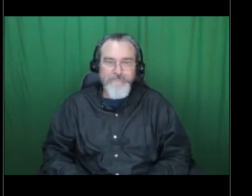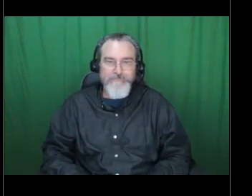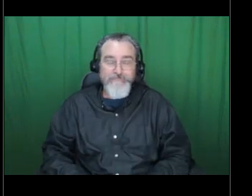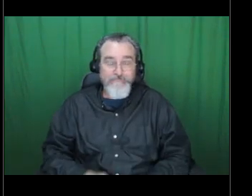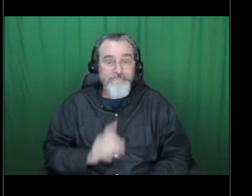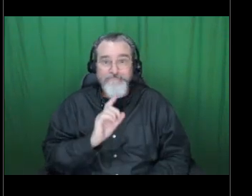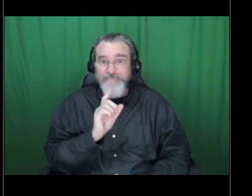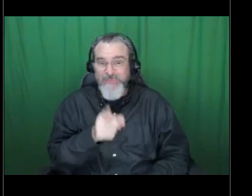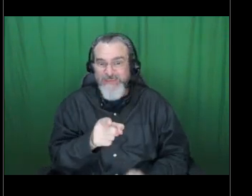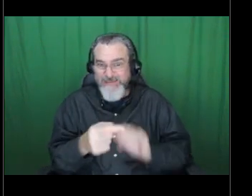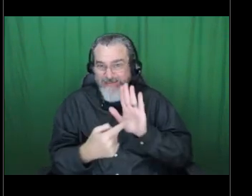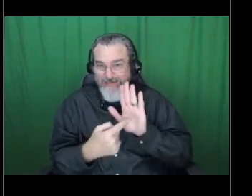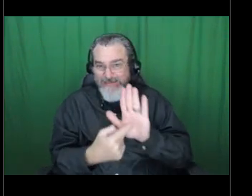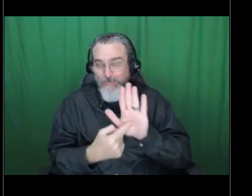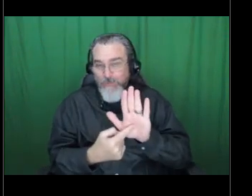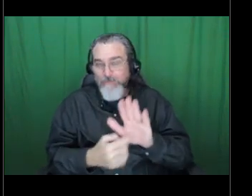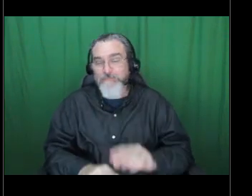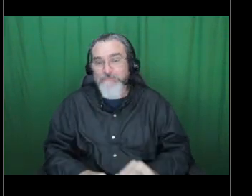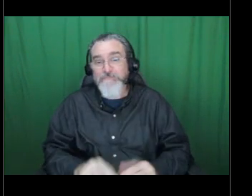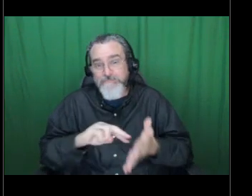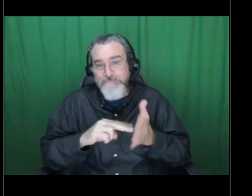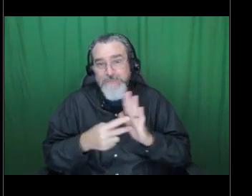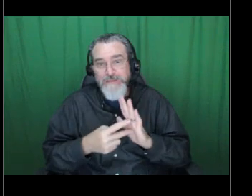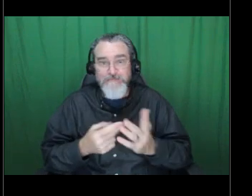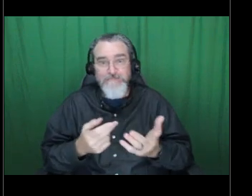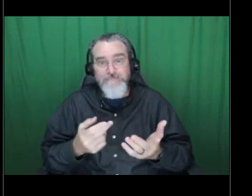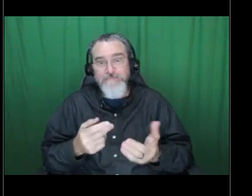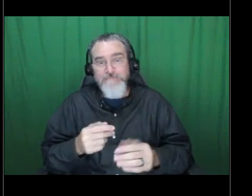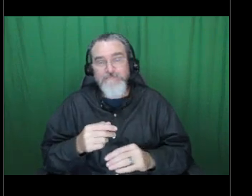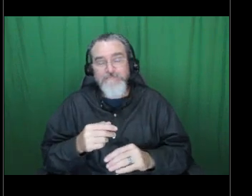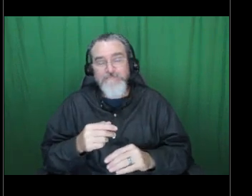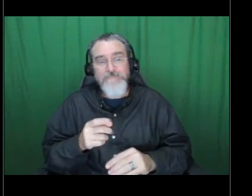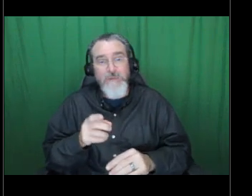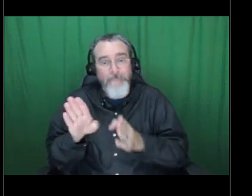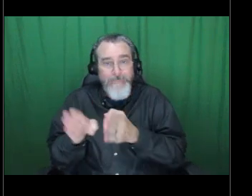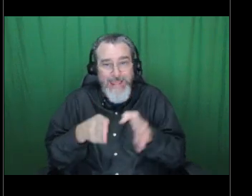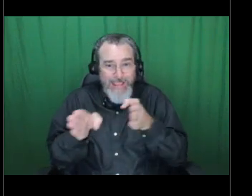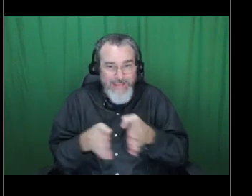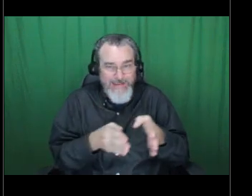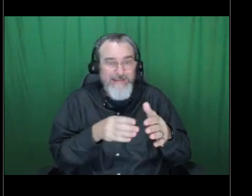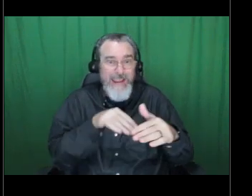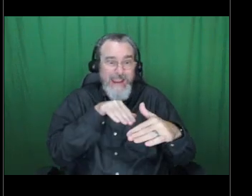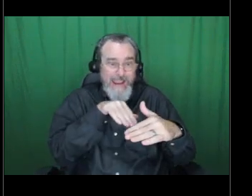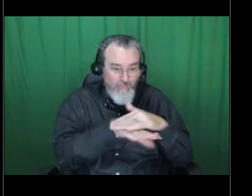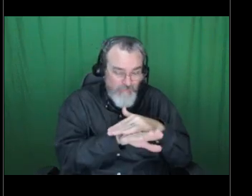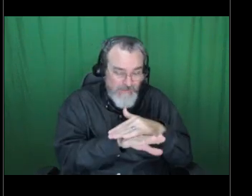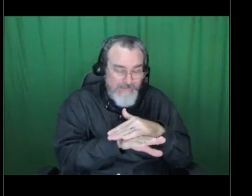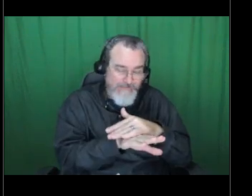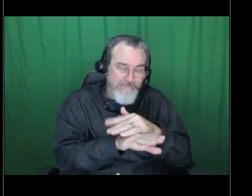Therefore, it is practical to make the planned entrances accessible.